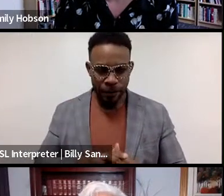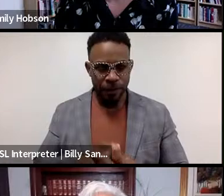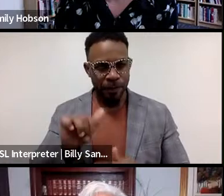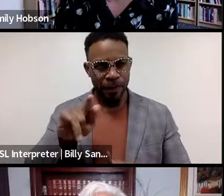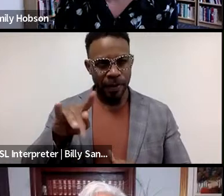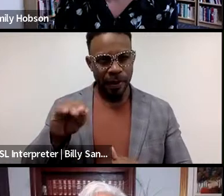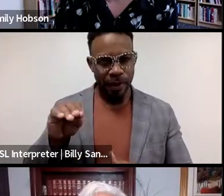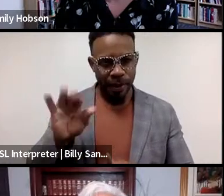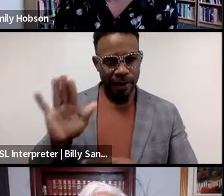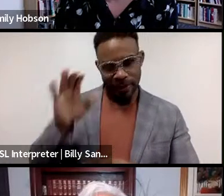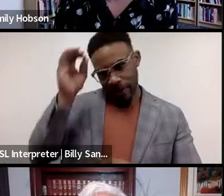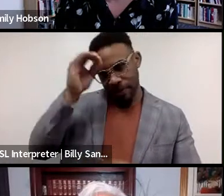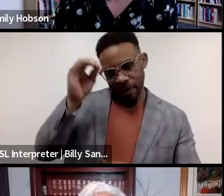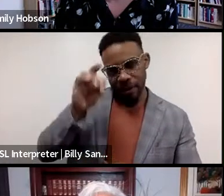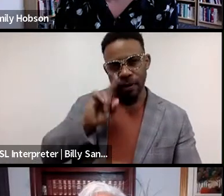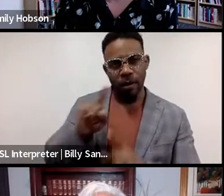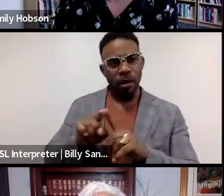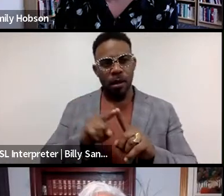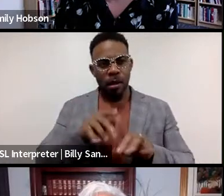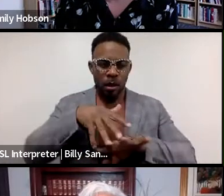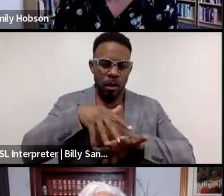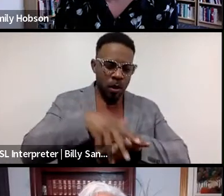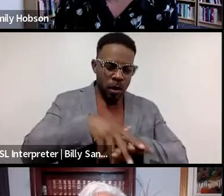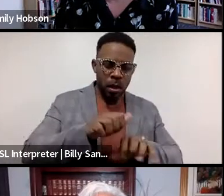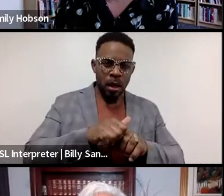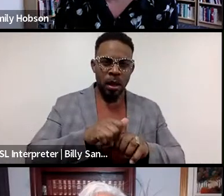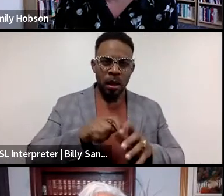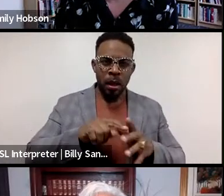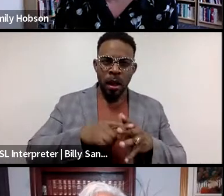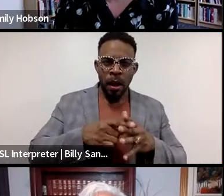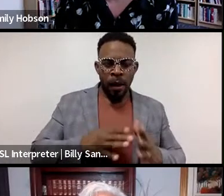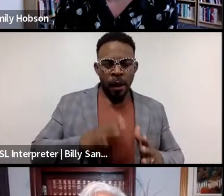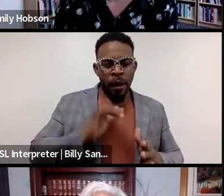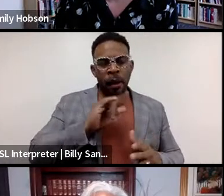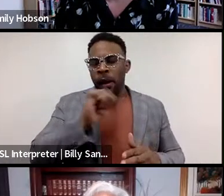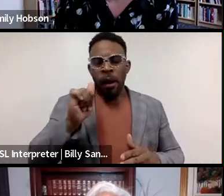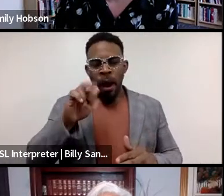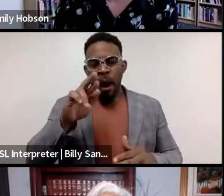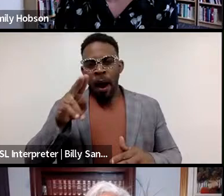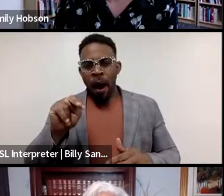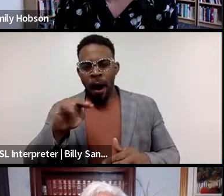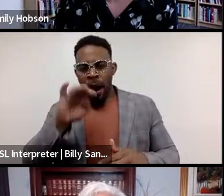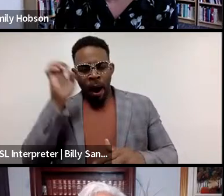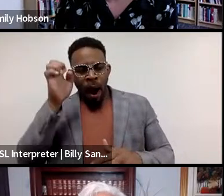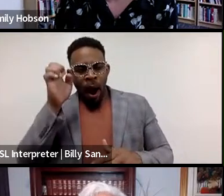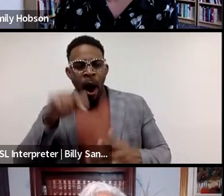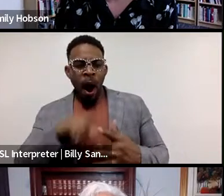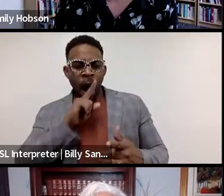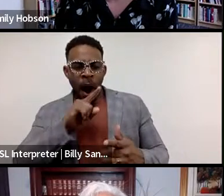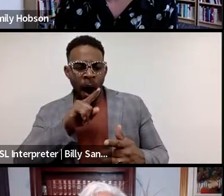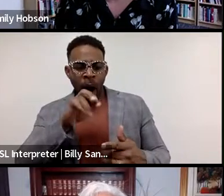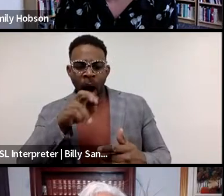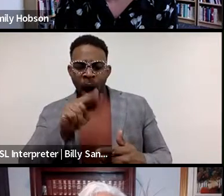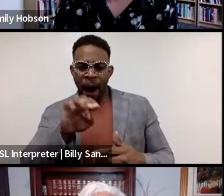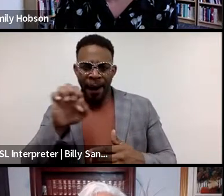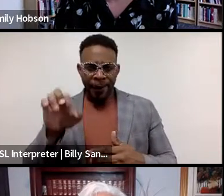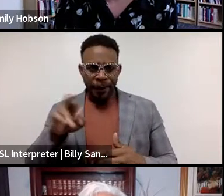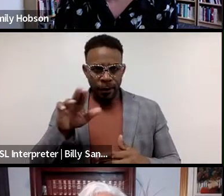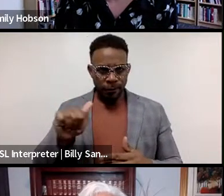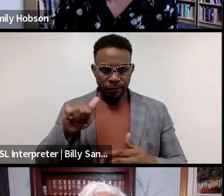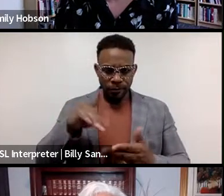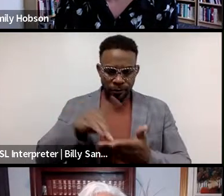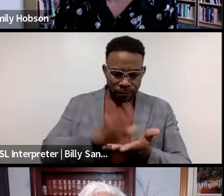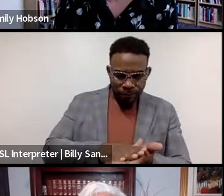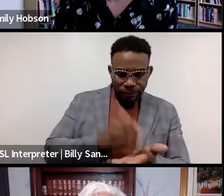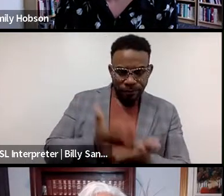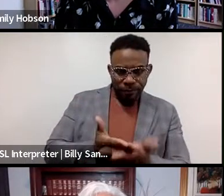1981. Alito's opinion is also rooted in originalism, which is another Reagan era, which was a Reagan era